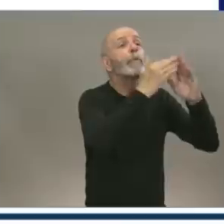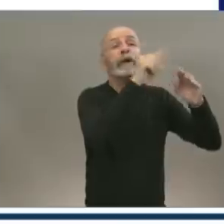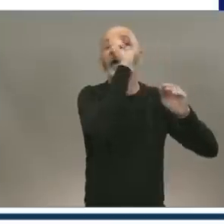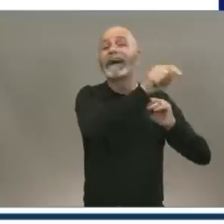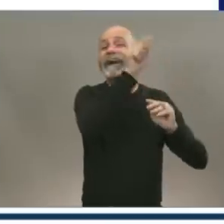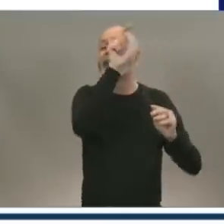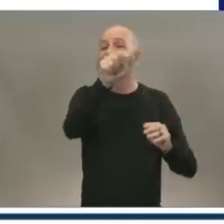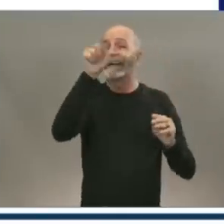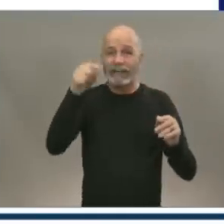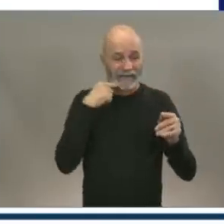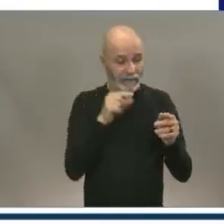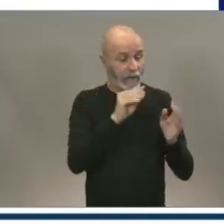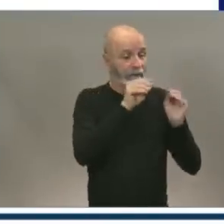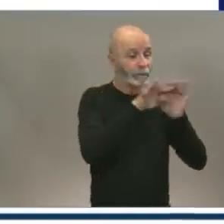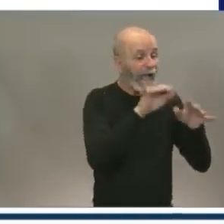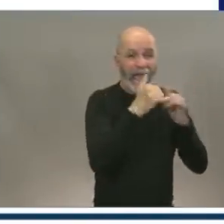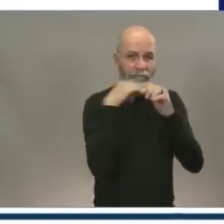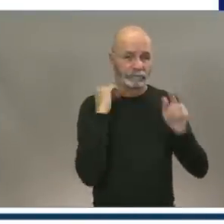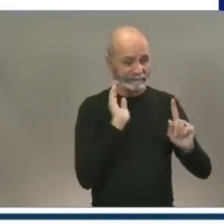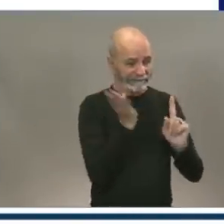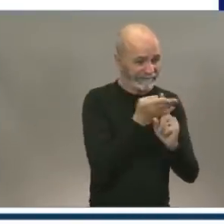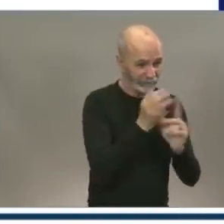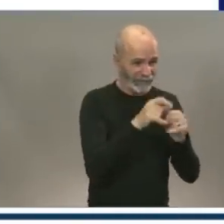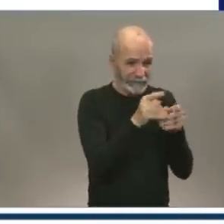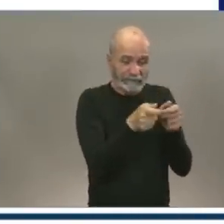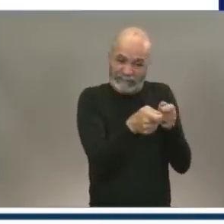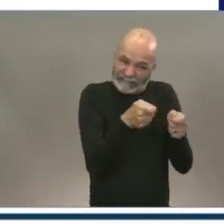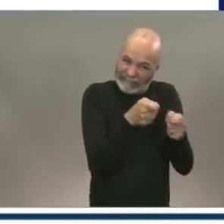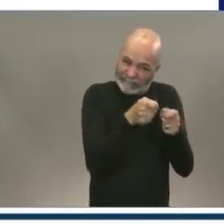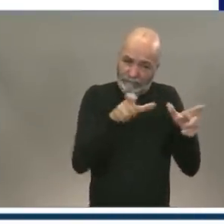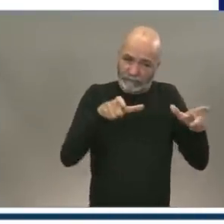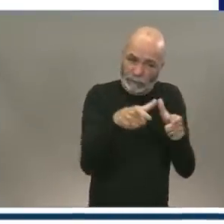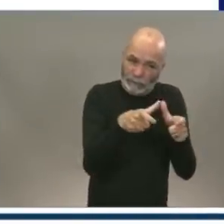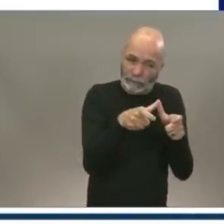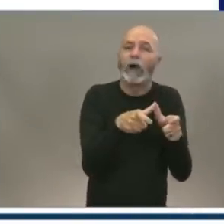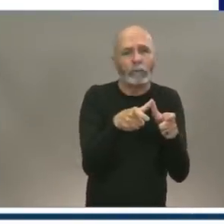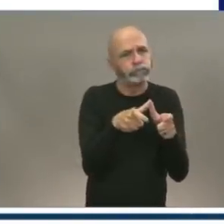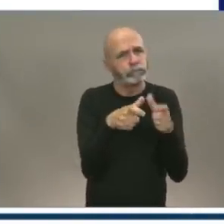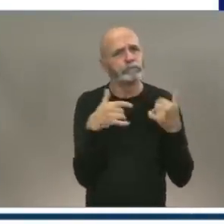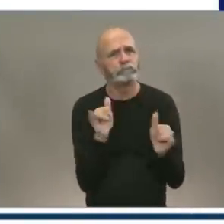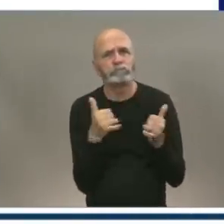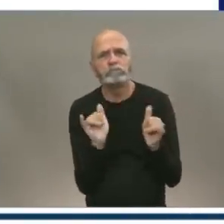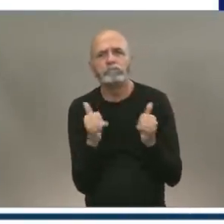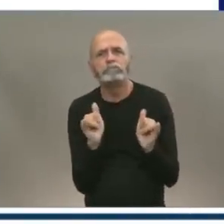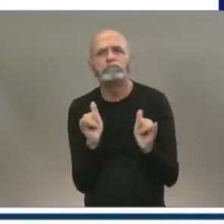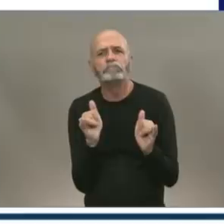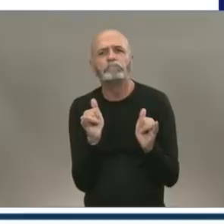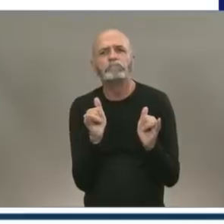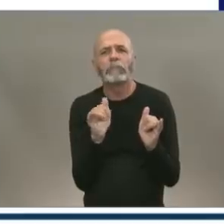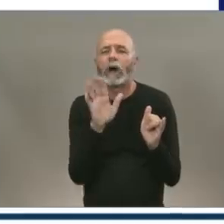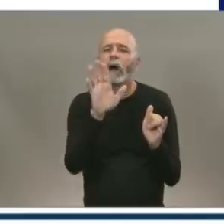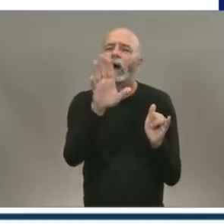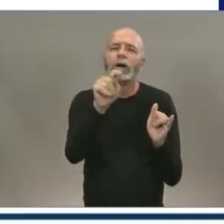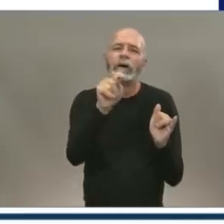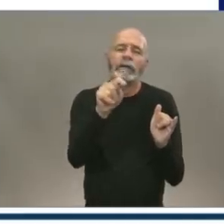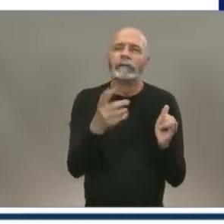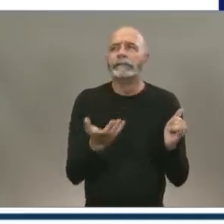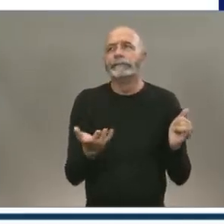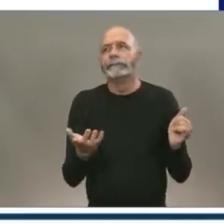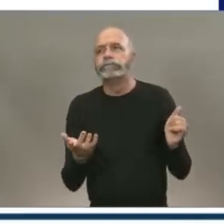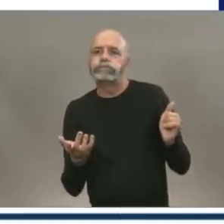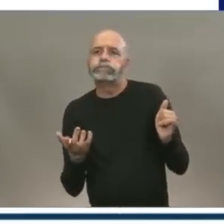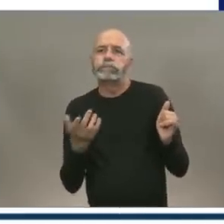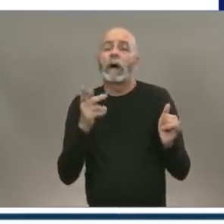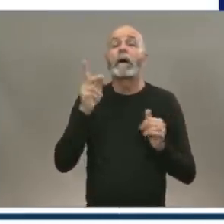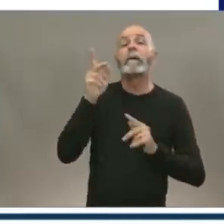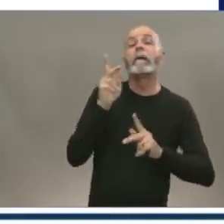them, because there was a lot more cooperation maybe with public health. So look, every decision